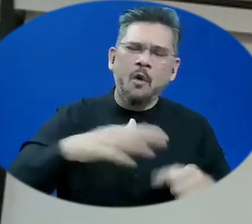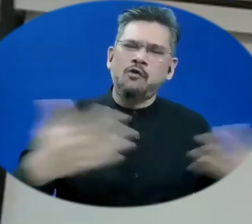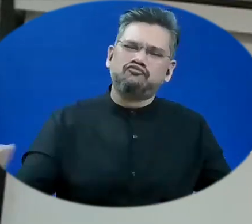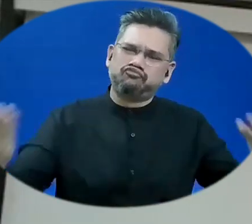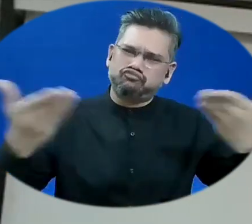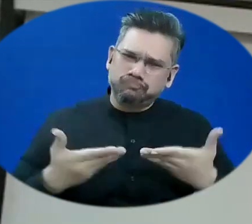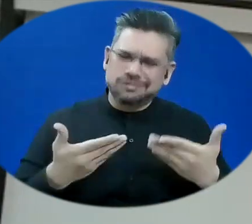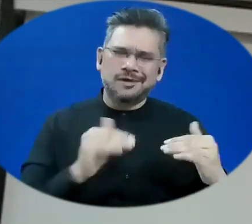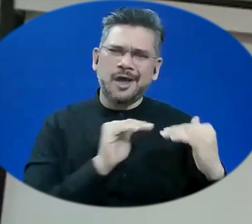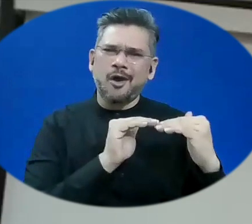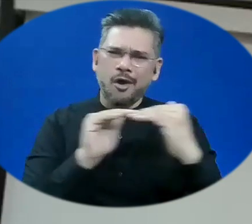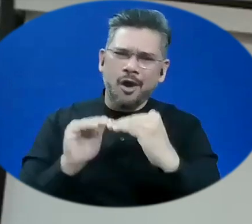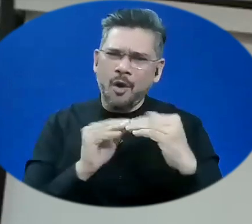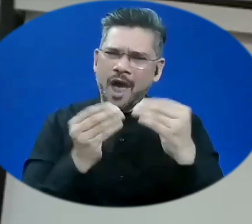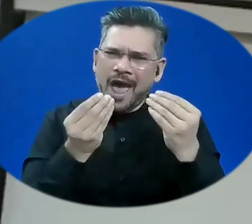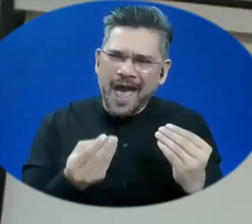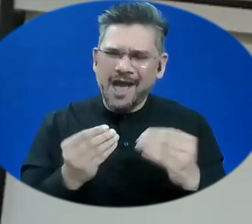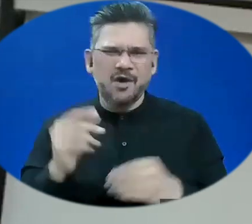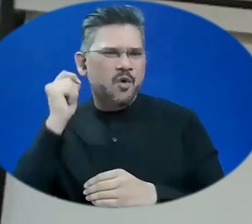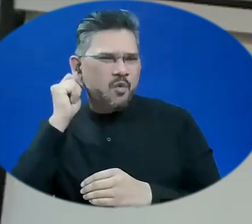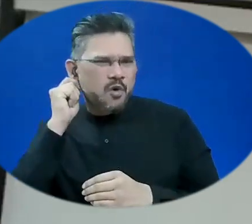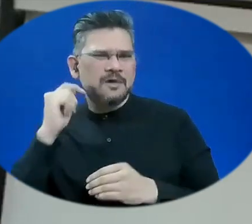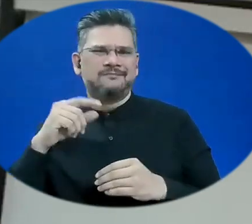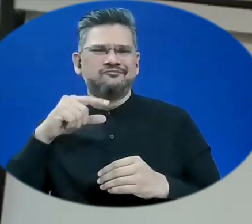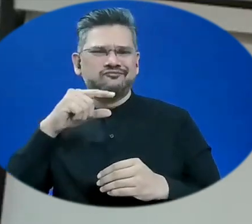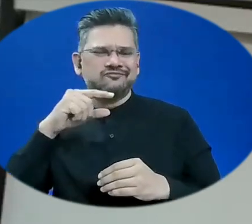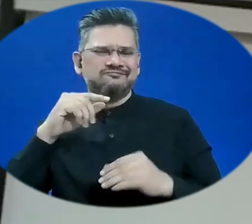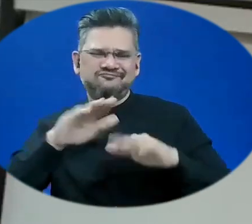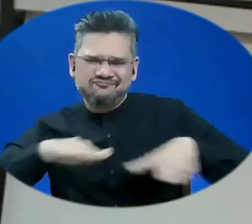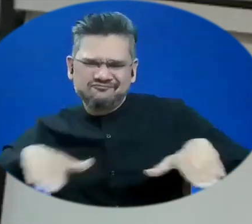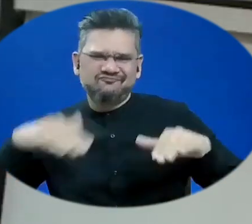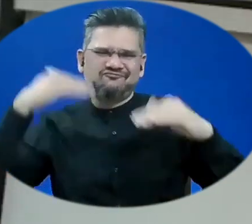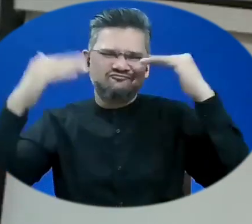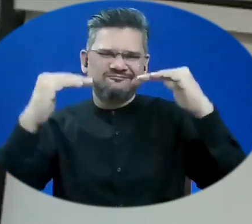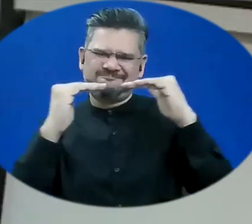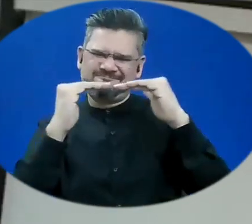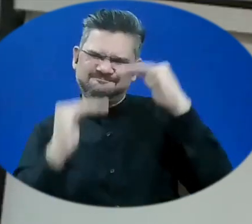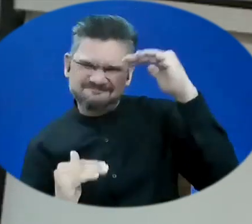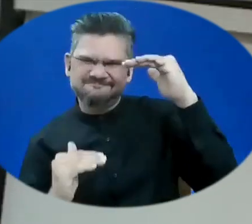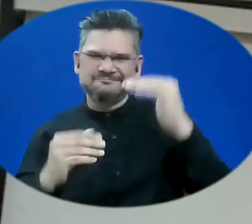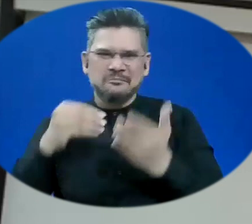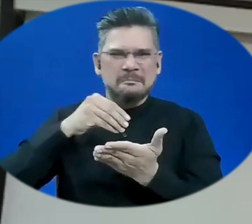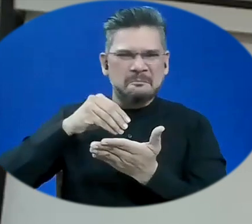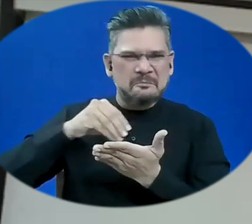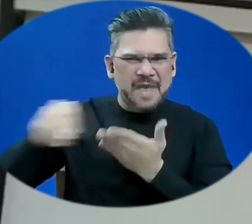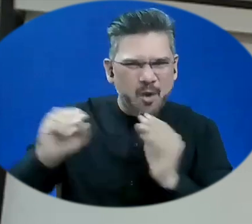and girls, as they represent the disproportionate share of the unpaid care workforce